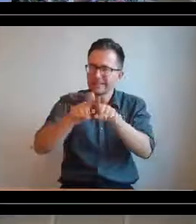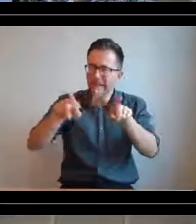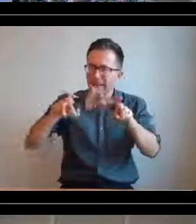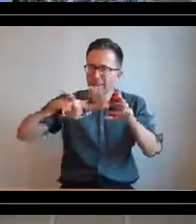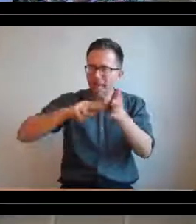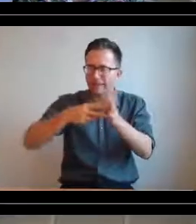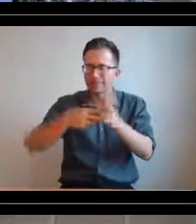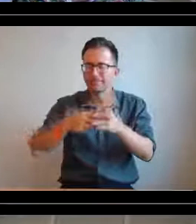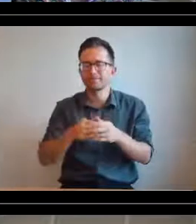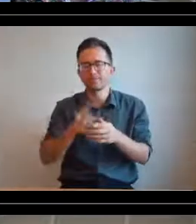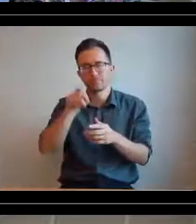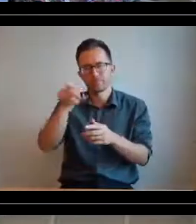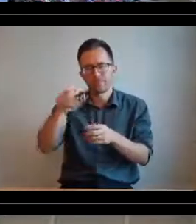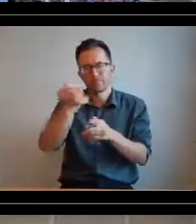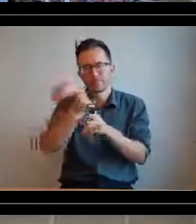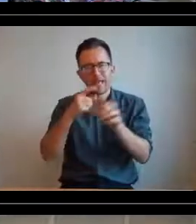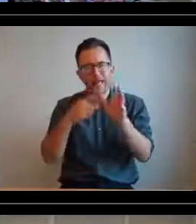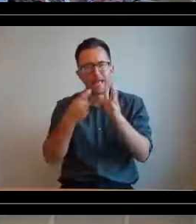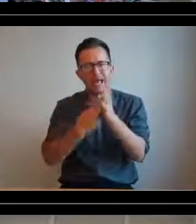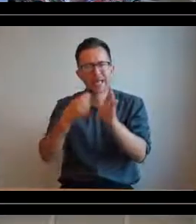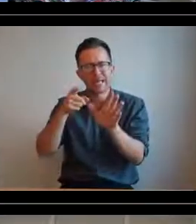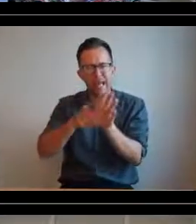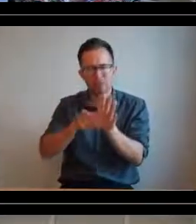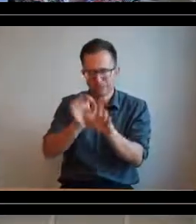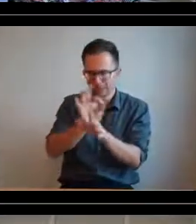a question here for you about